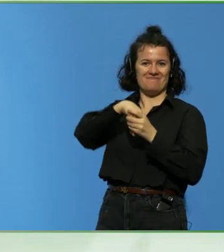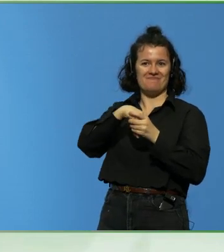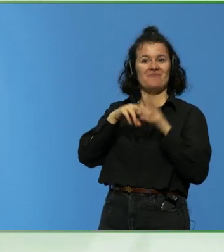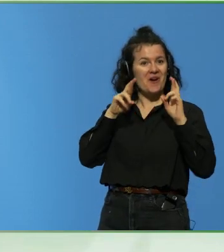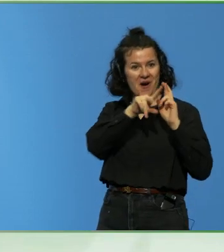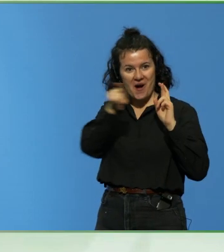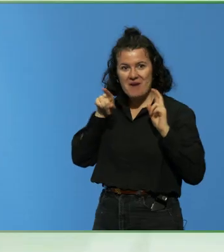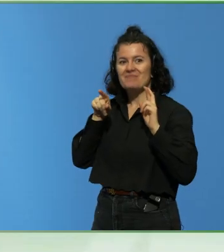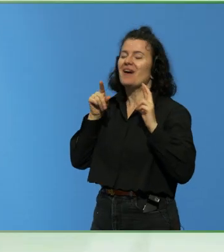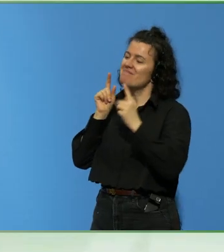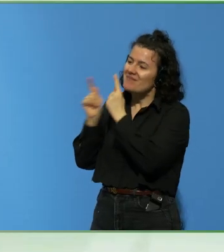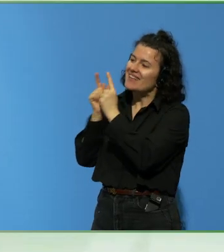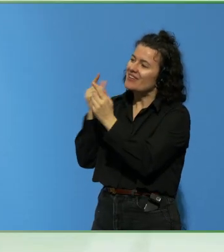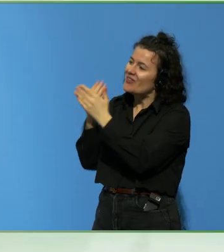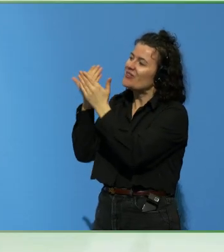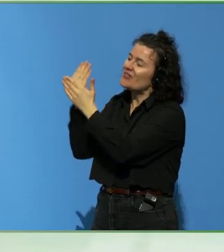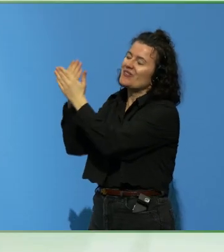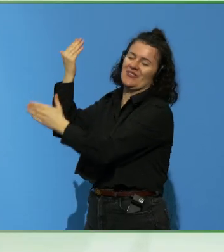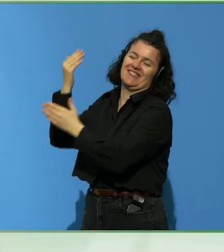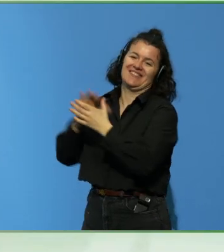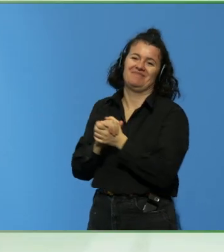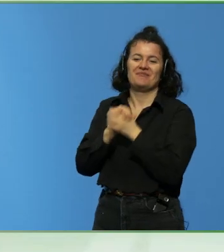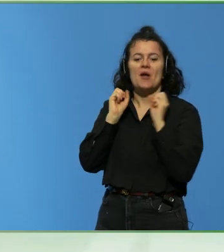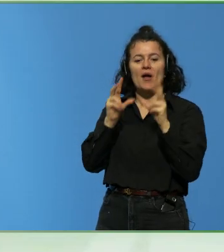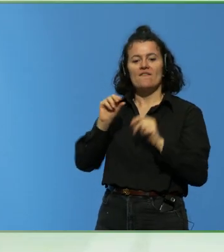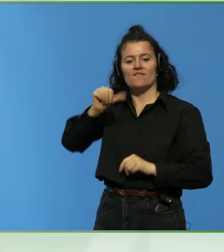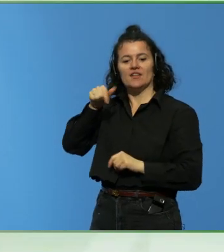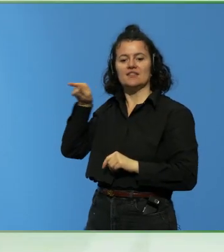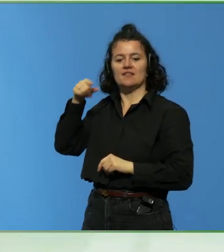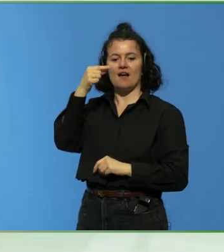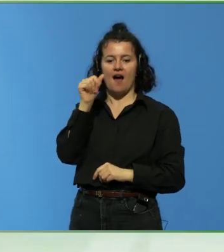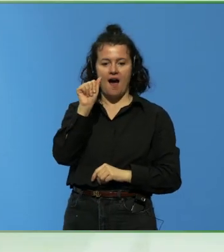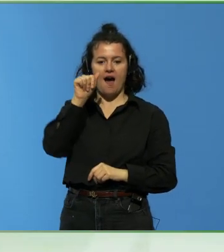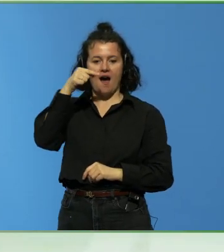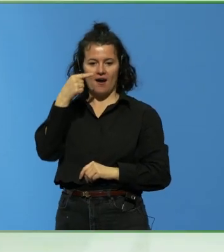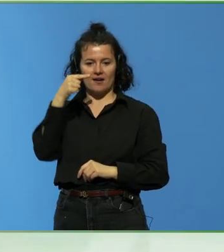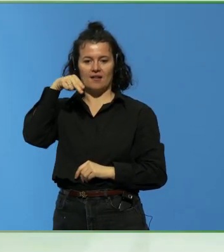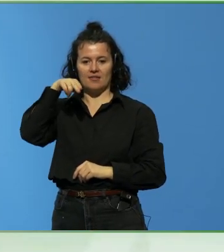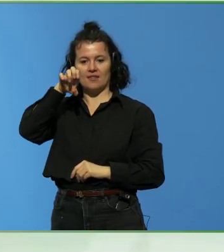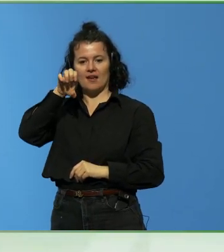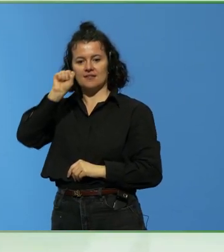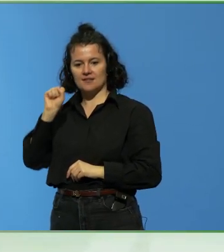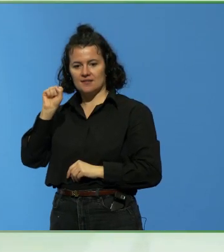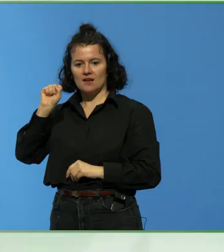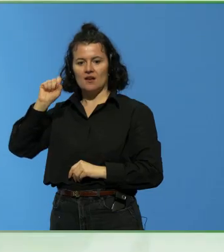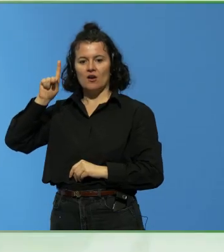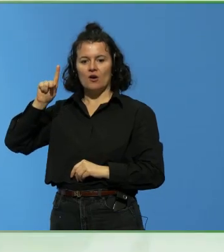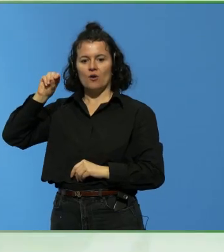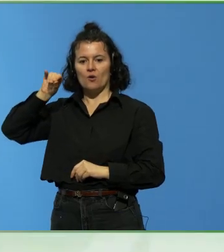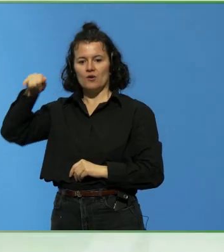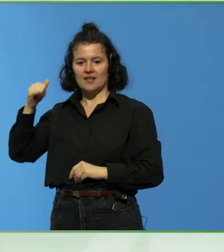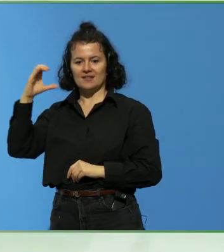give me hope. We start with Agnes. I hope I say her last name right. I just learned how to pronounce this.